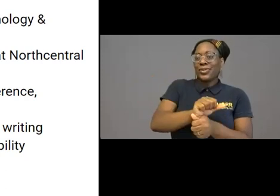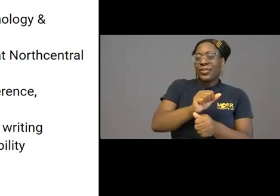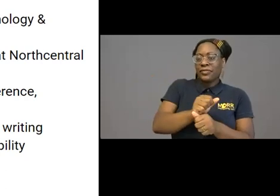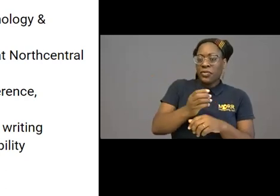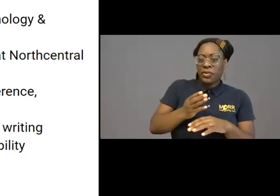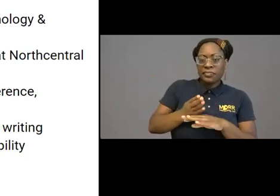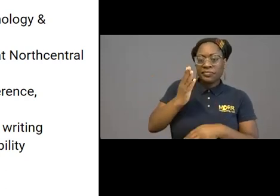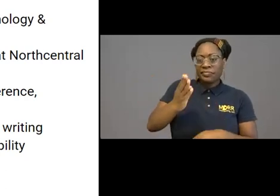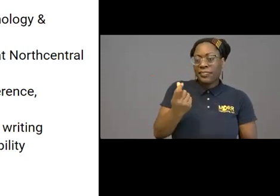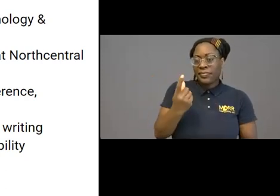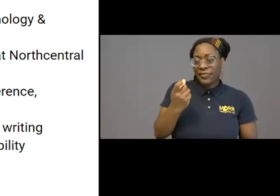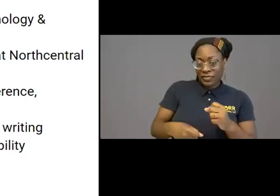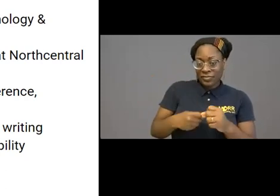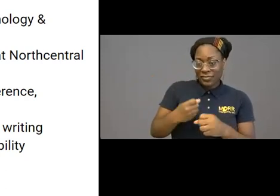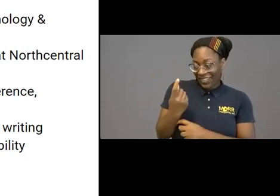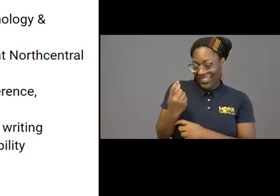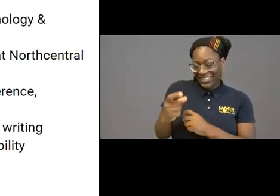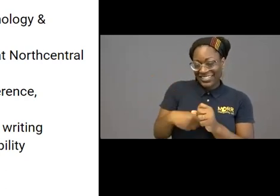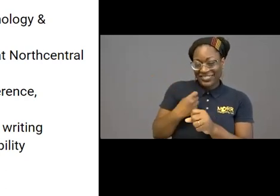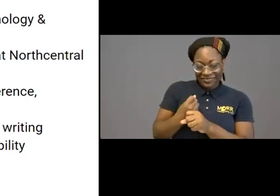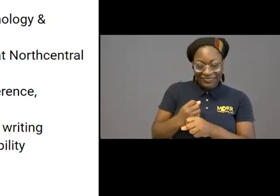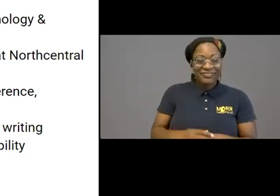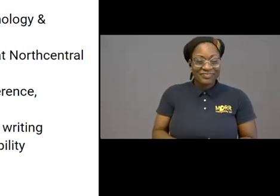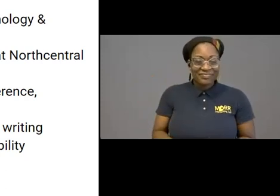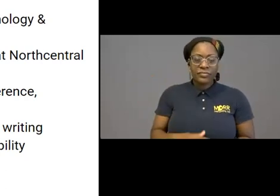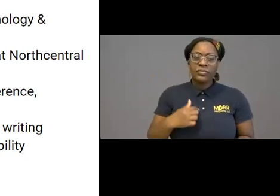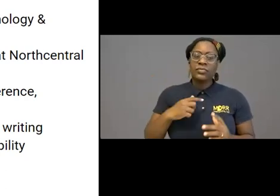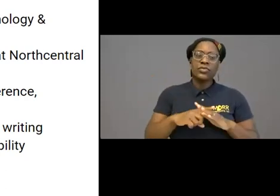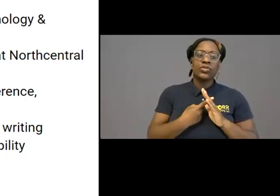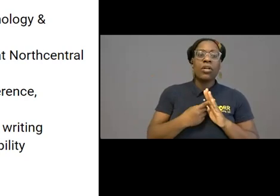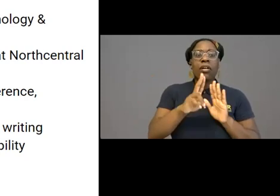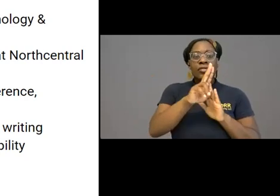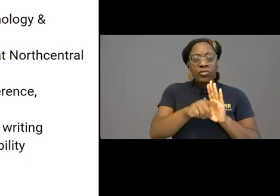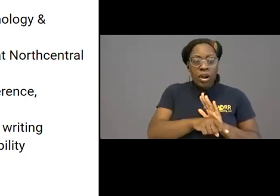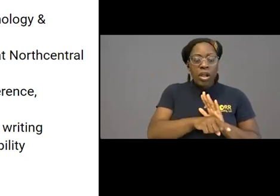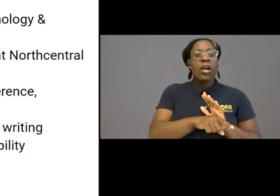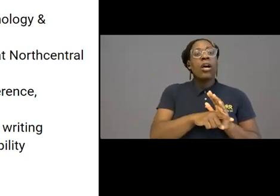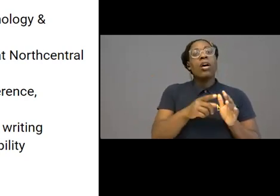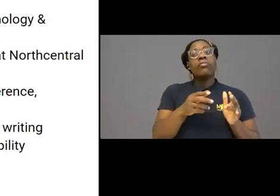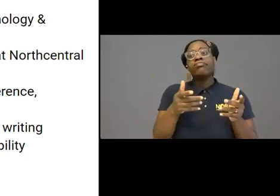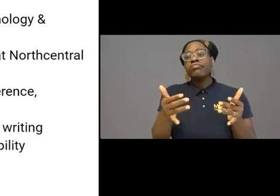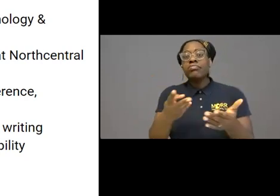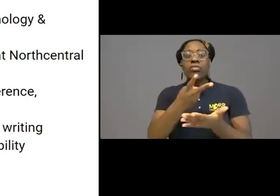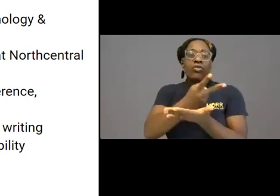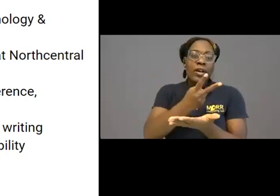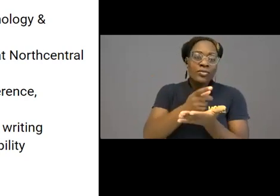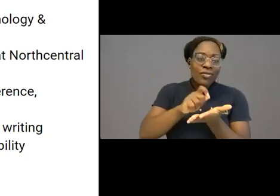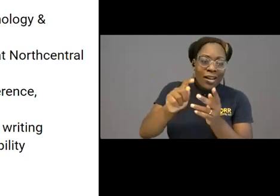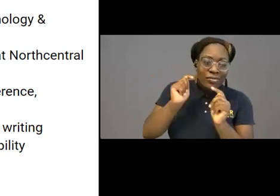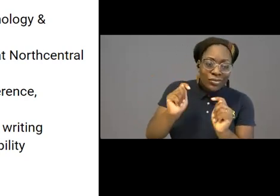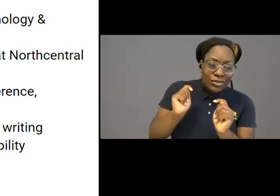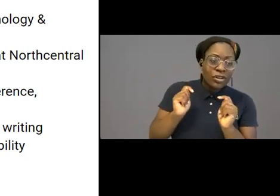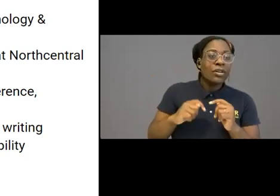as an undergraduate writing consultant, then I was a graduate writing consultant, and later a writing center administrator. Currently, I am